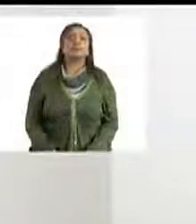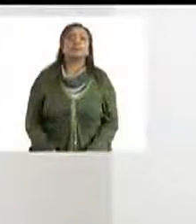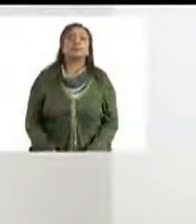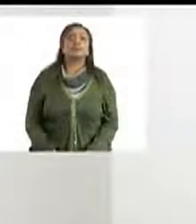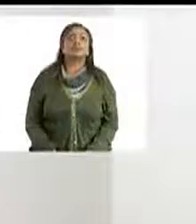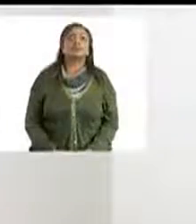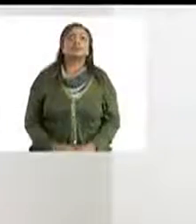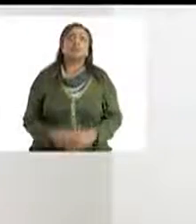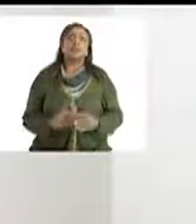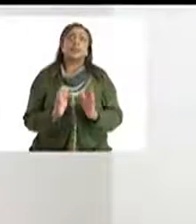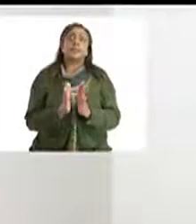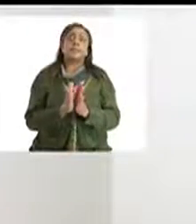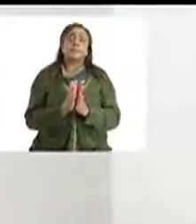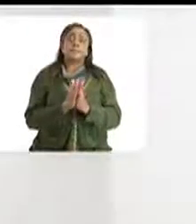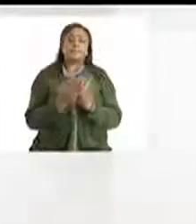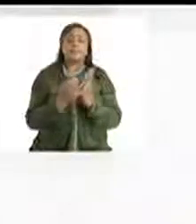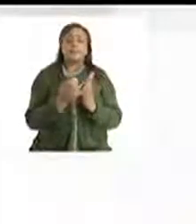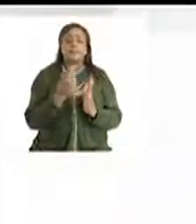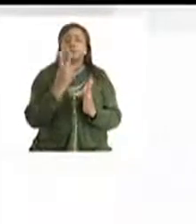Please turn to page